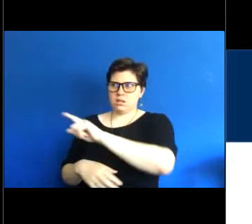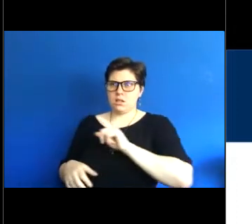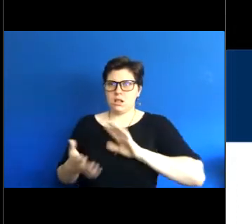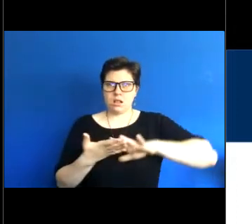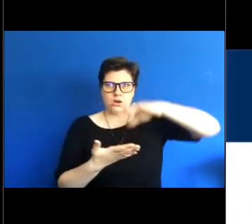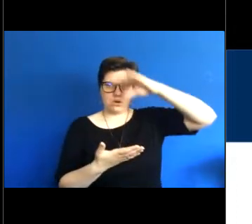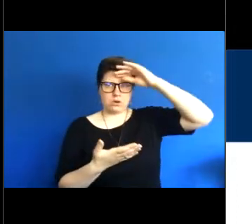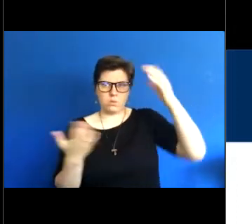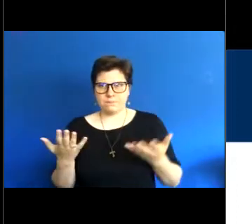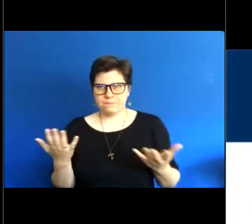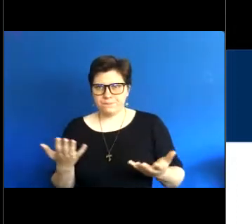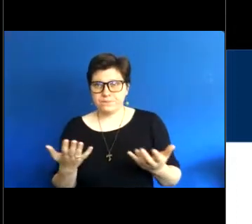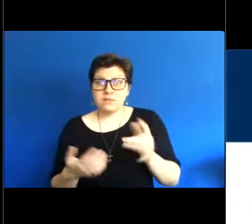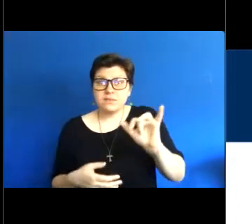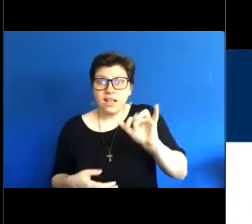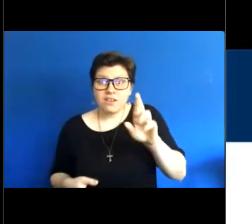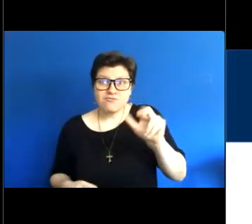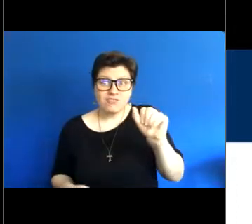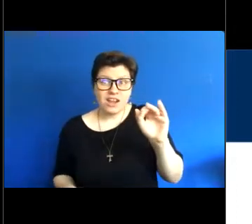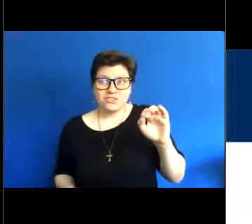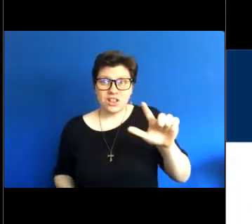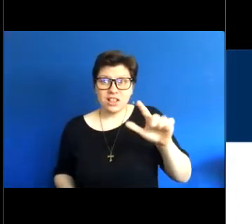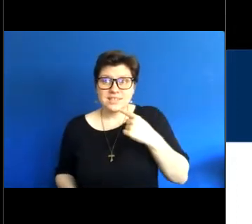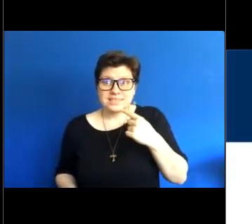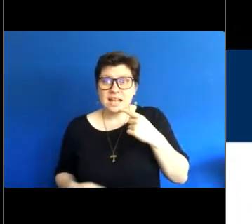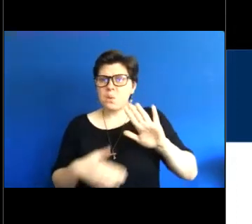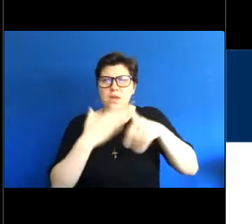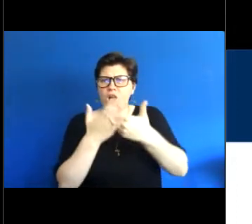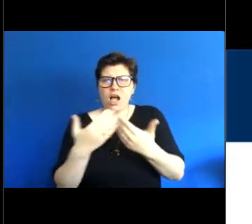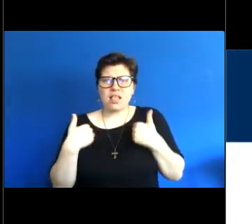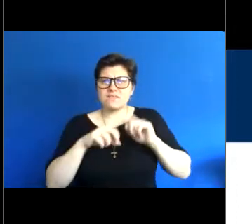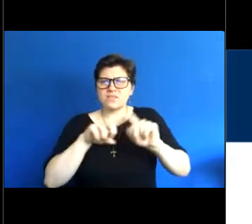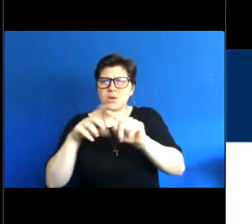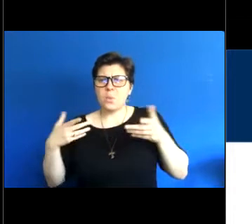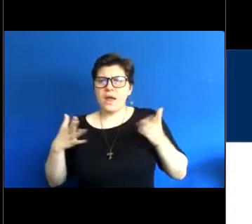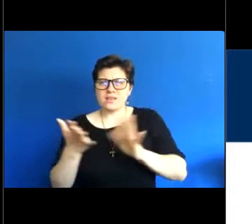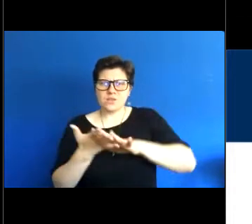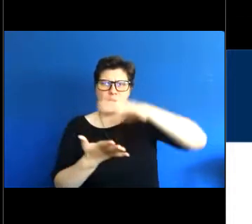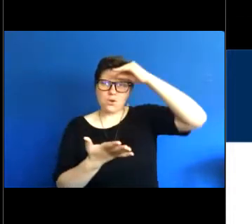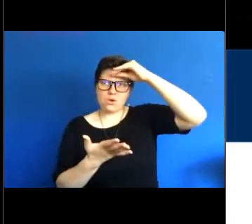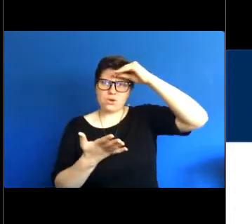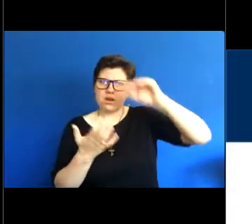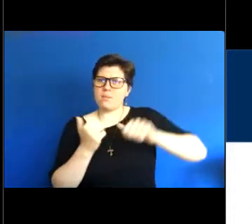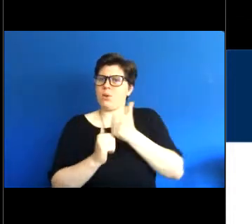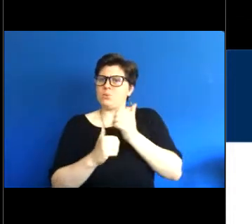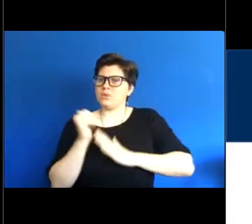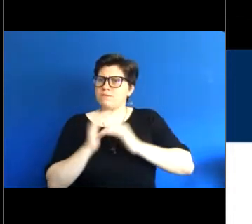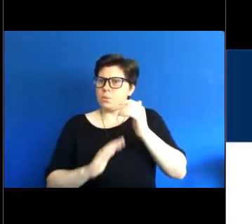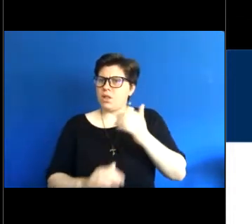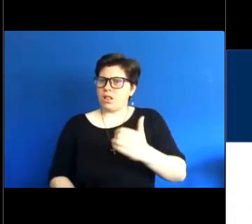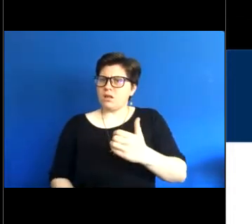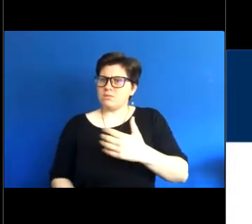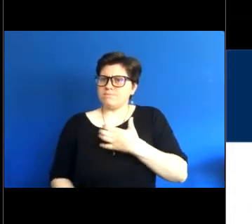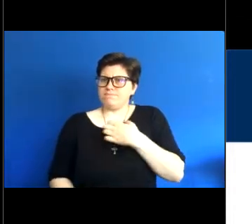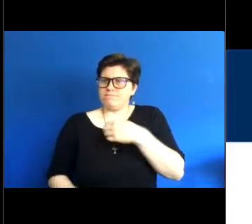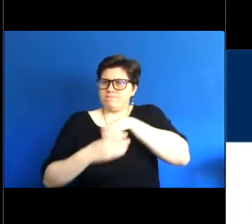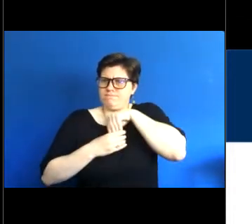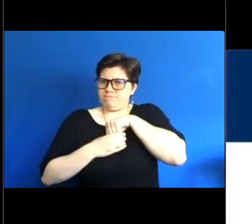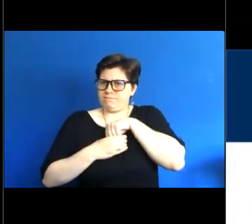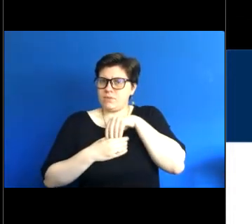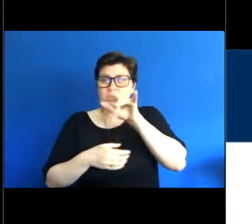as Rachel was saying, we all have different methods of learning that we feel most comfortable with. And so we need to look at this